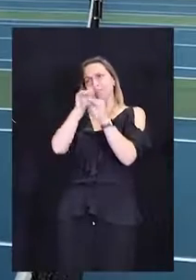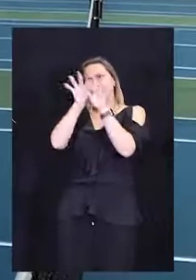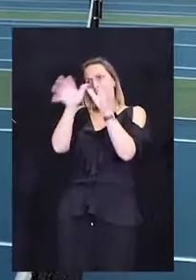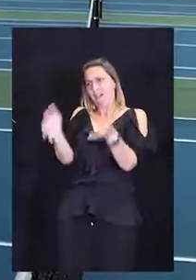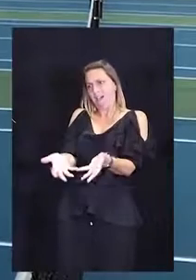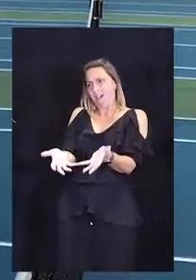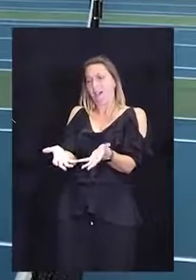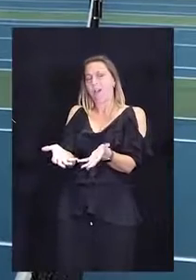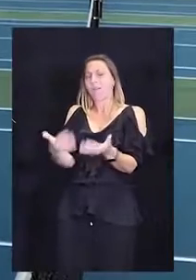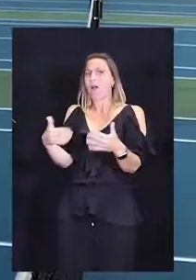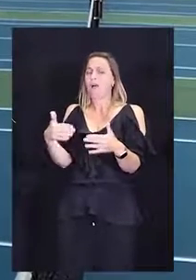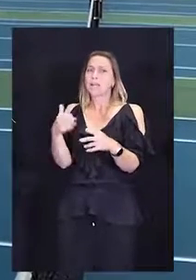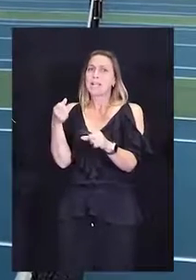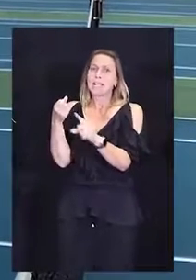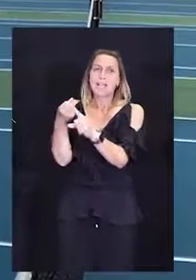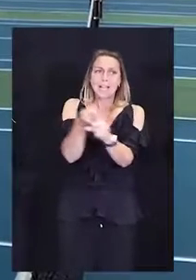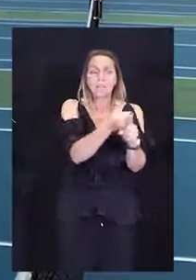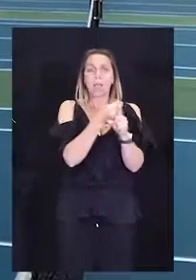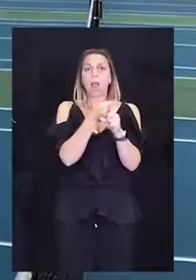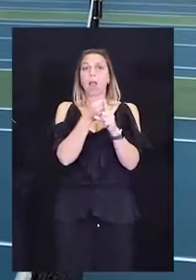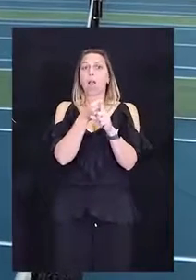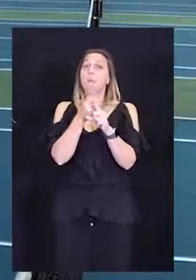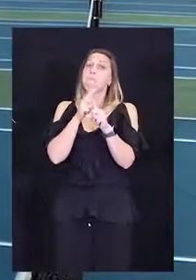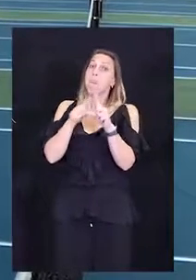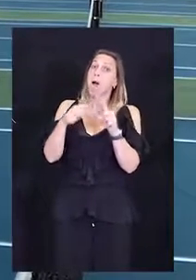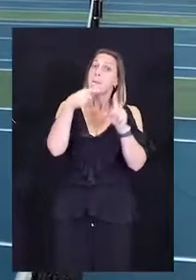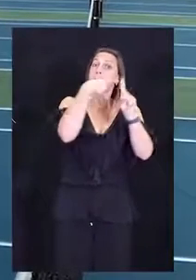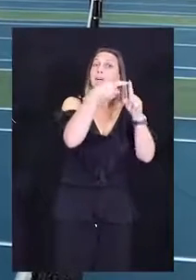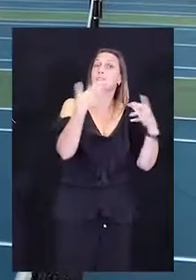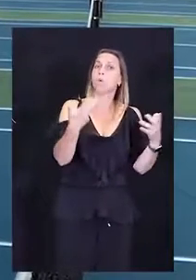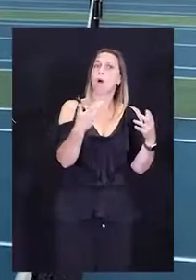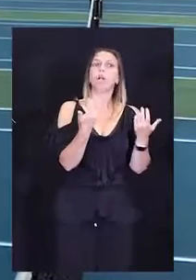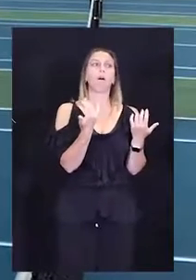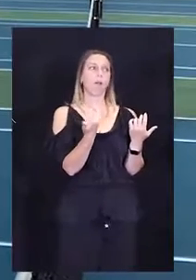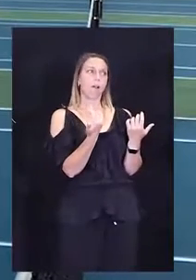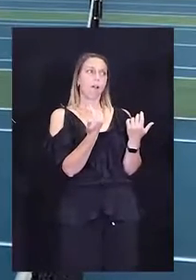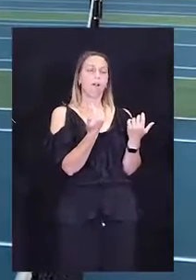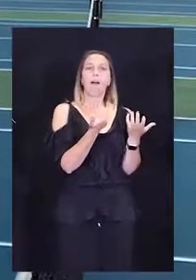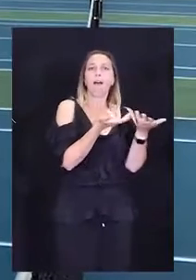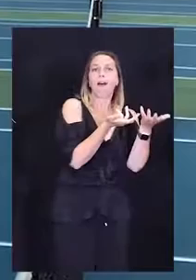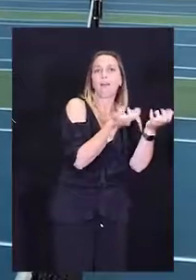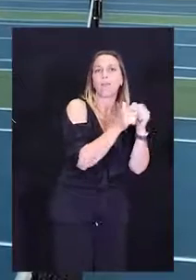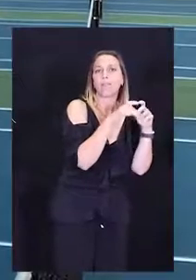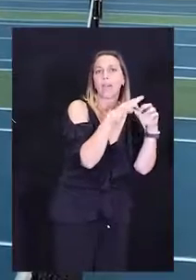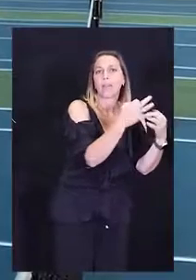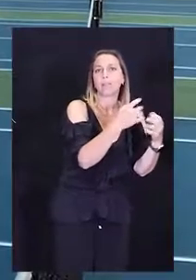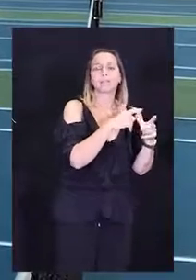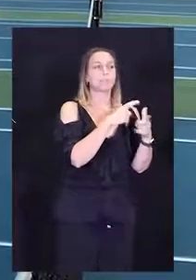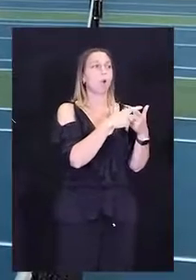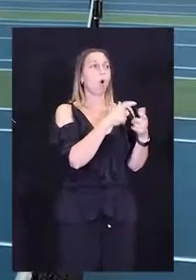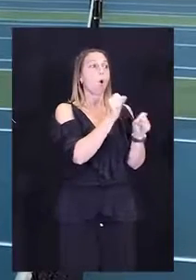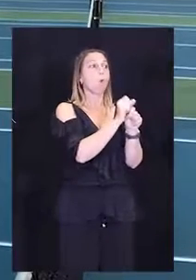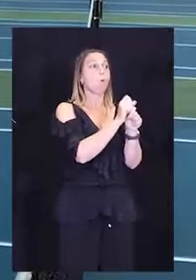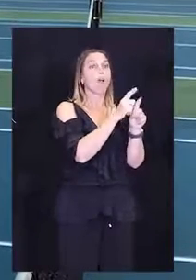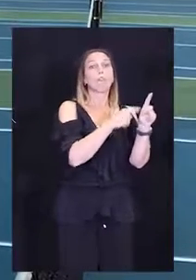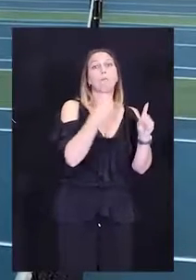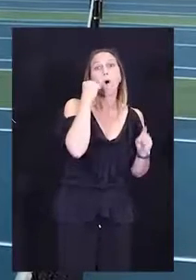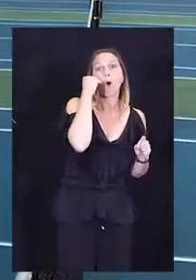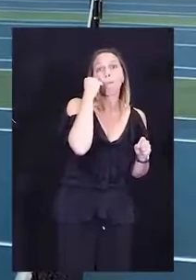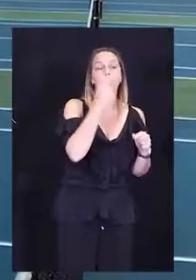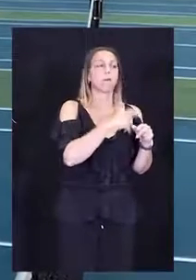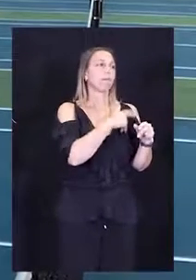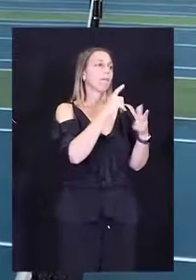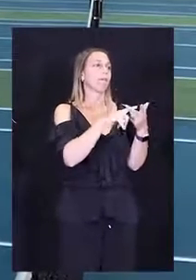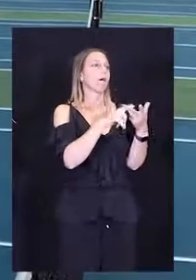us the opportunity to spend more quality time with our families, to learn how to work remotely from home, to bond over viral TV shows like